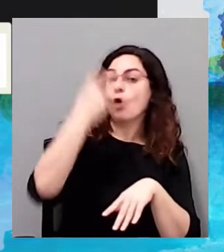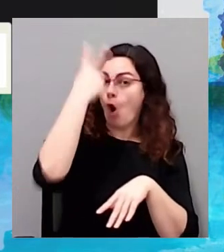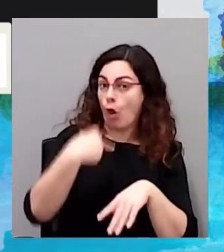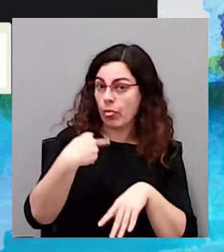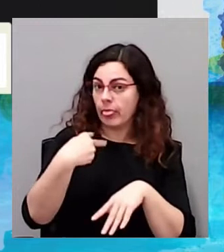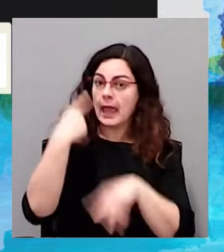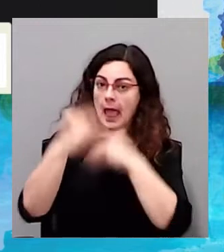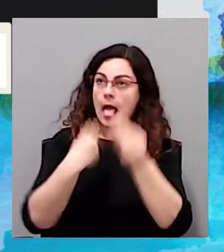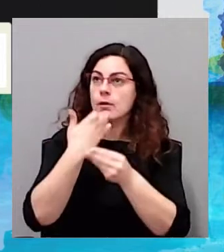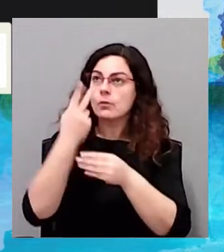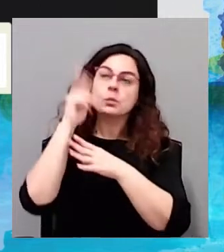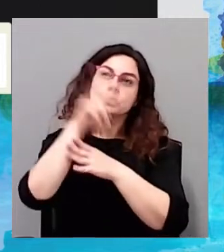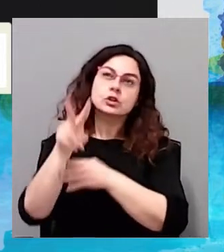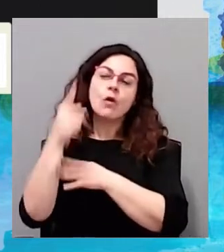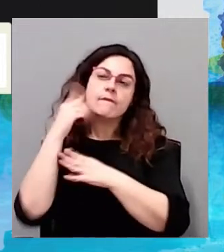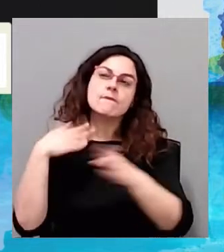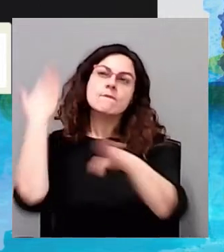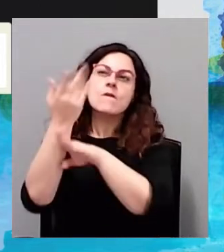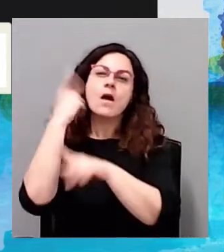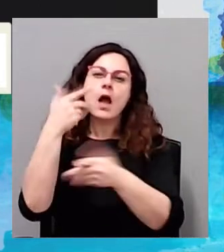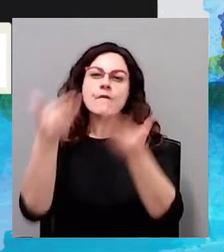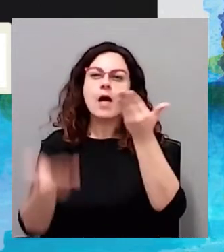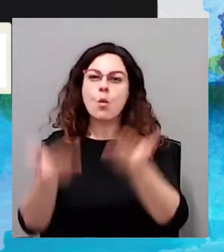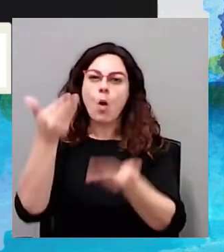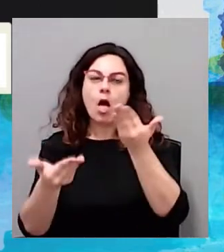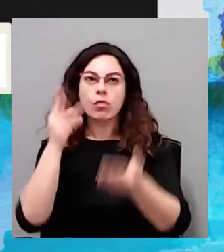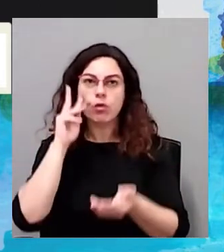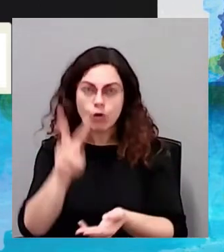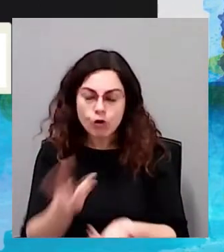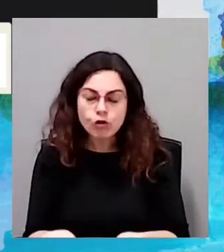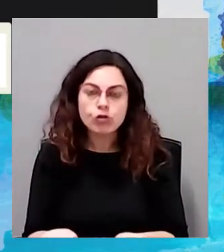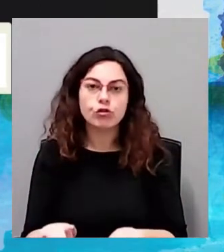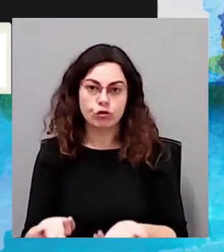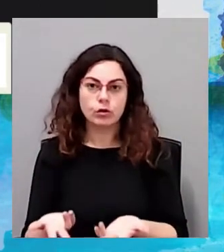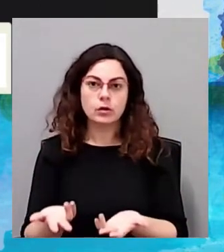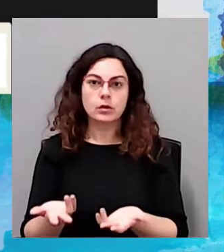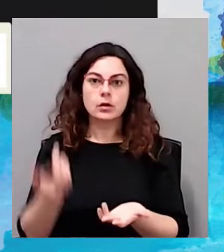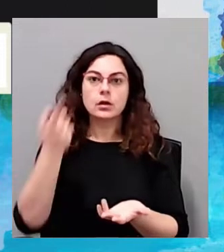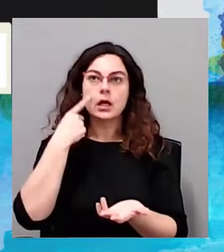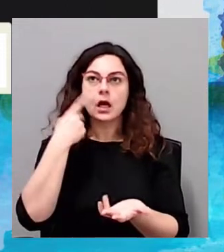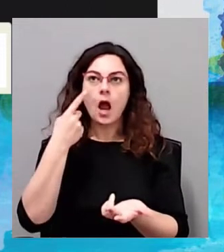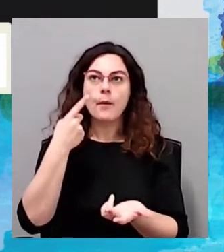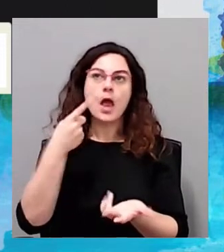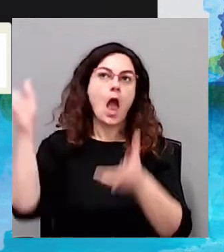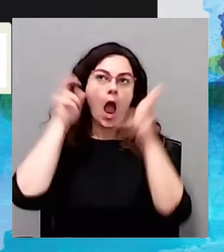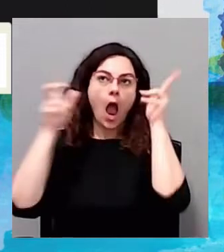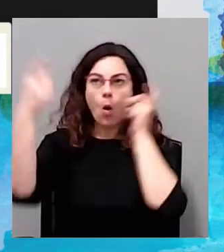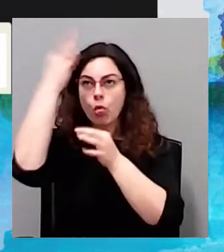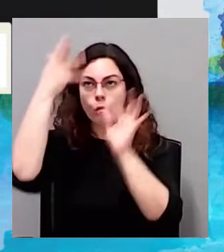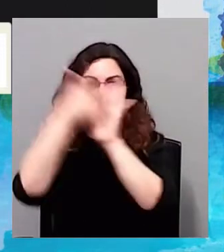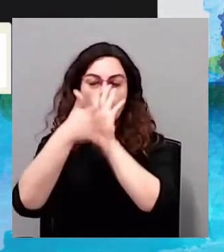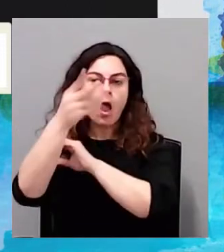UNTE does this in many cases in many museums. They evaluate the audio descriptions that are